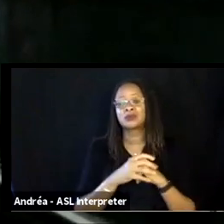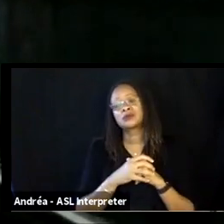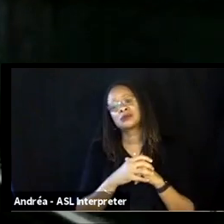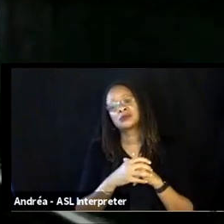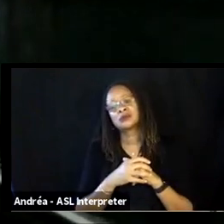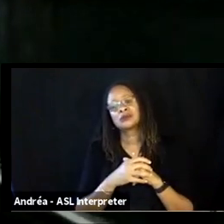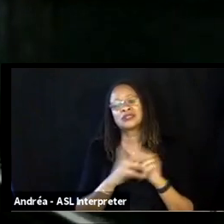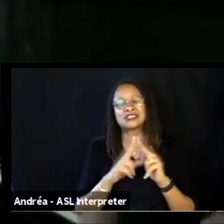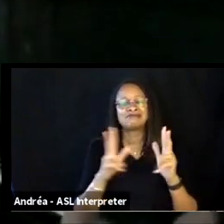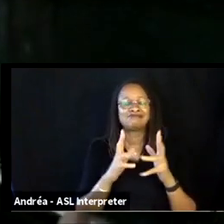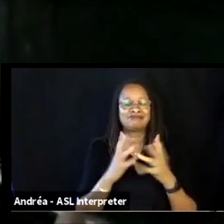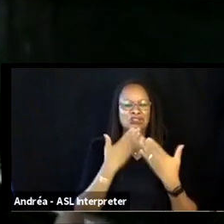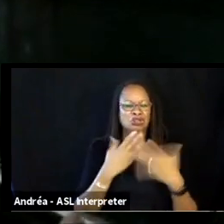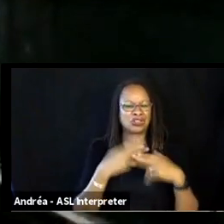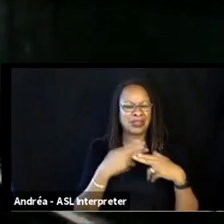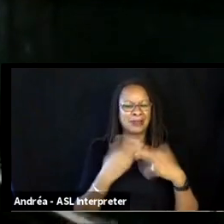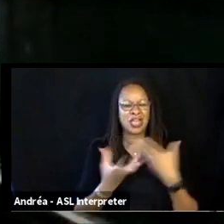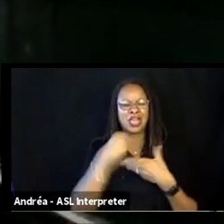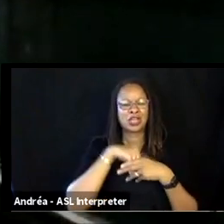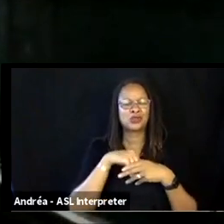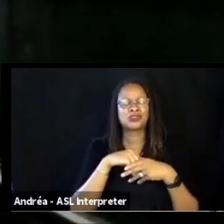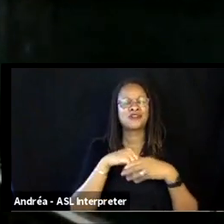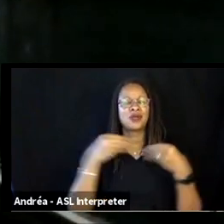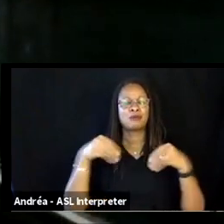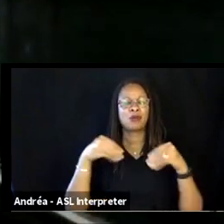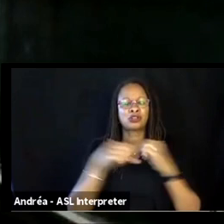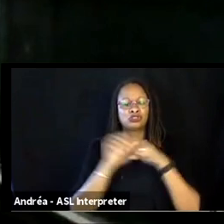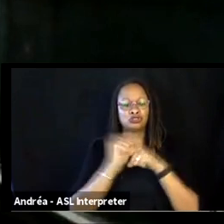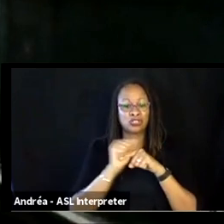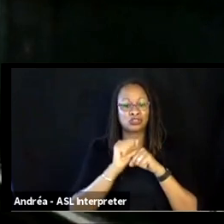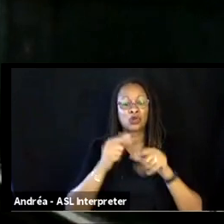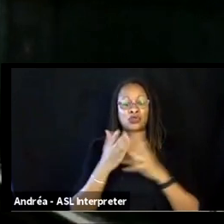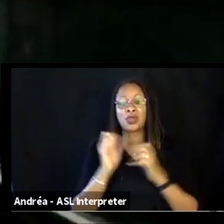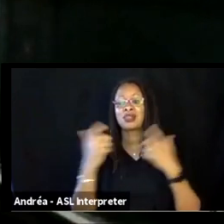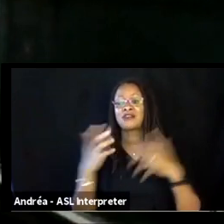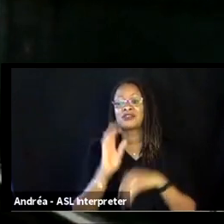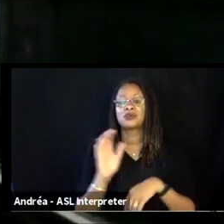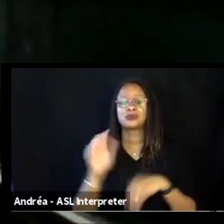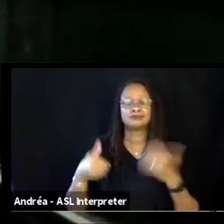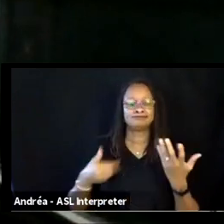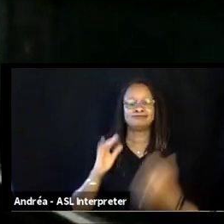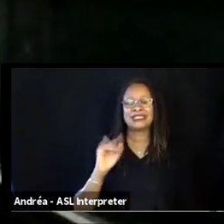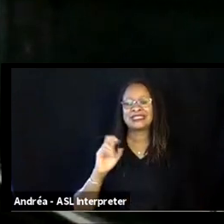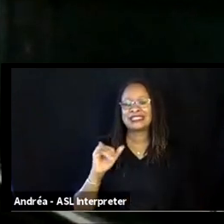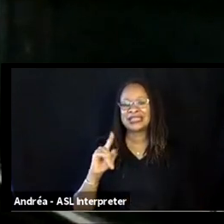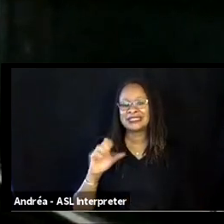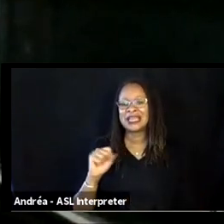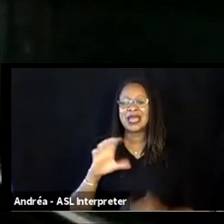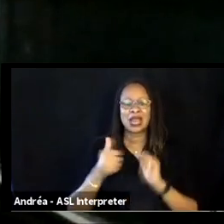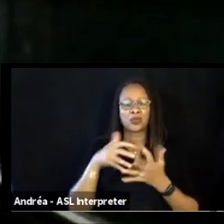a very catchy name, but just our inclusive marketing training that walks through a lot of those insights and really how do we ground ourselves in